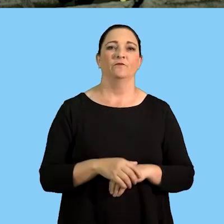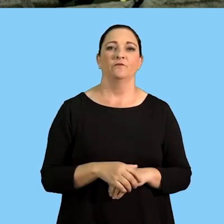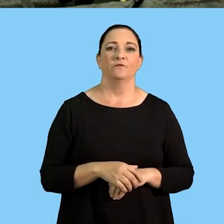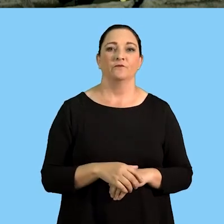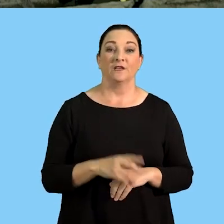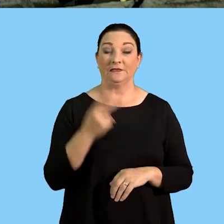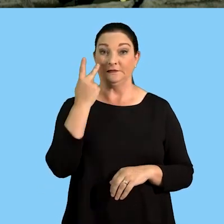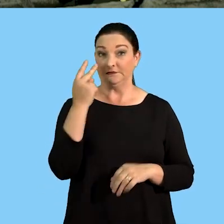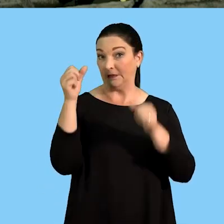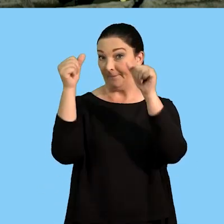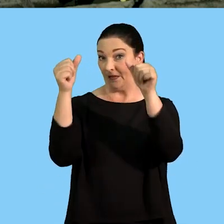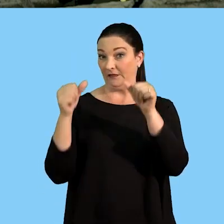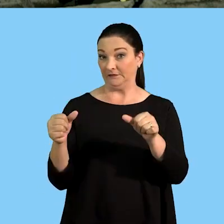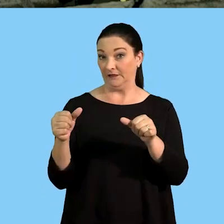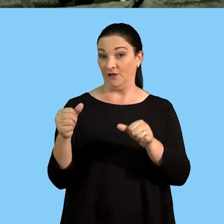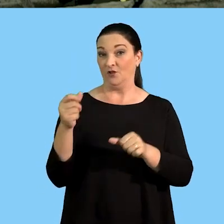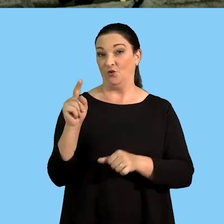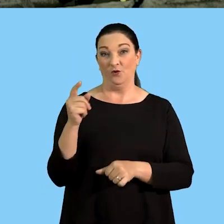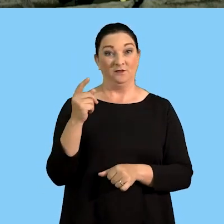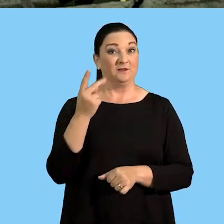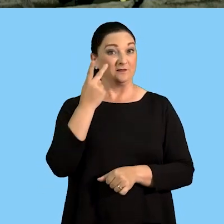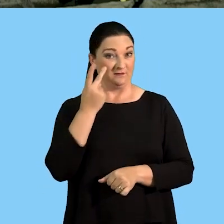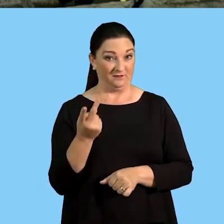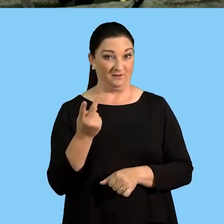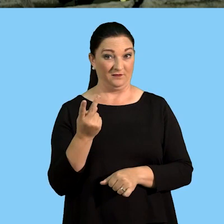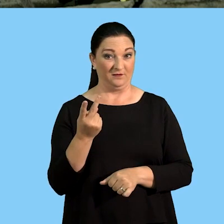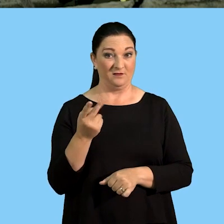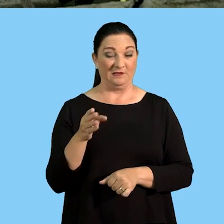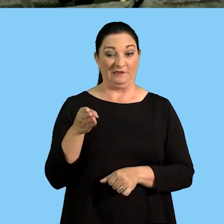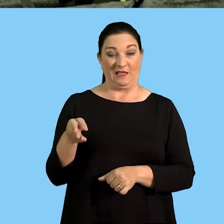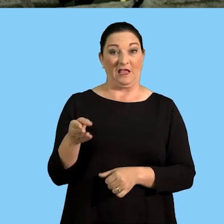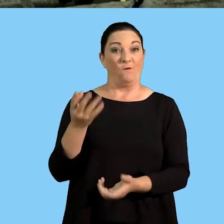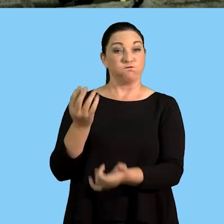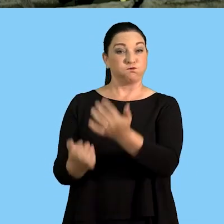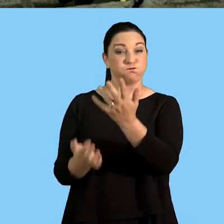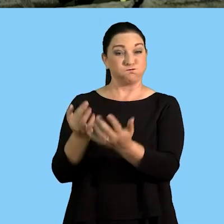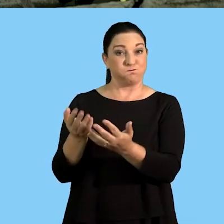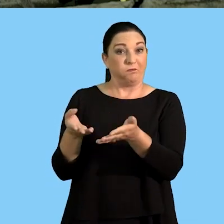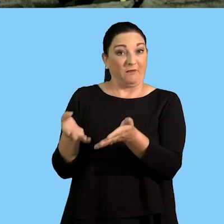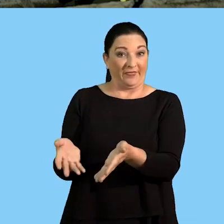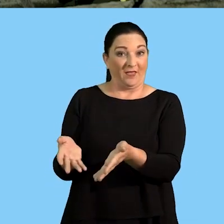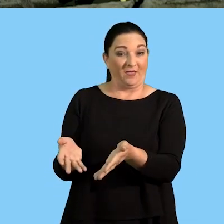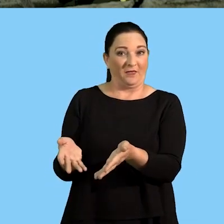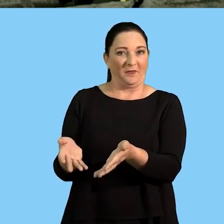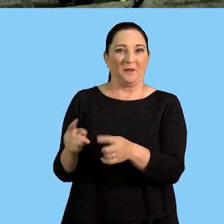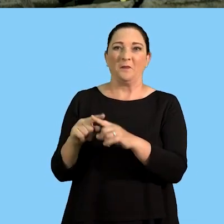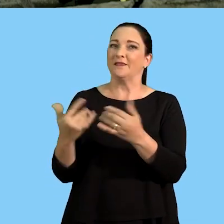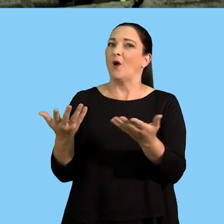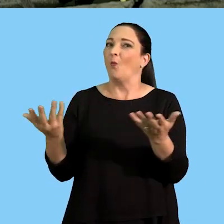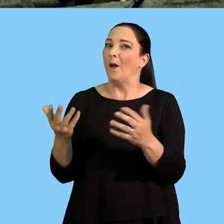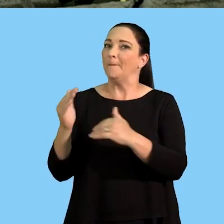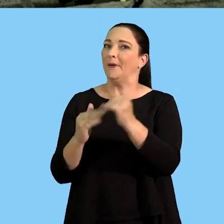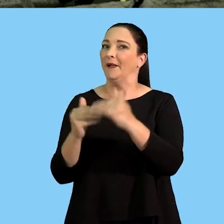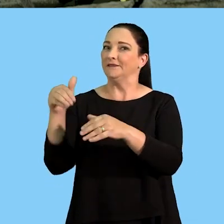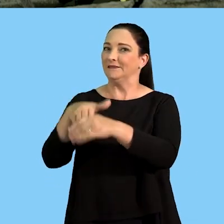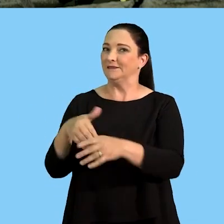As you can see from the picture, it is showing that there was a certain fire that has occurred in a particular